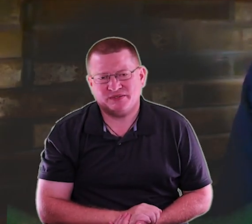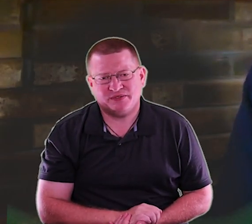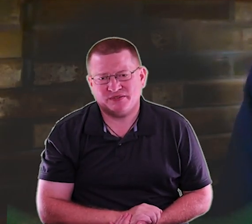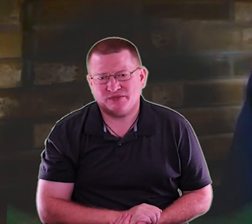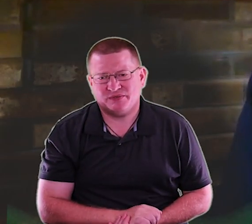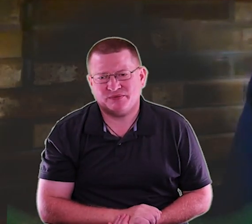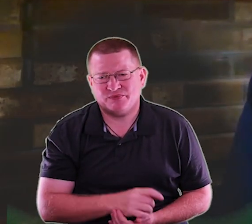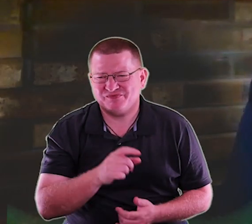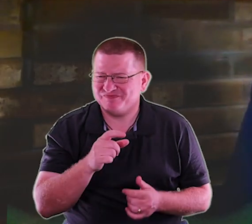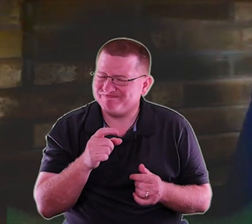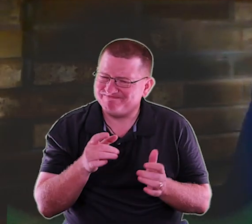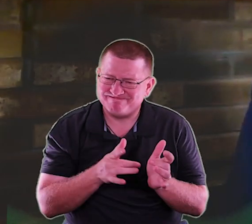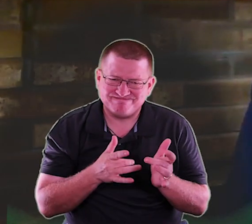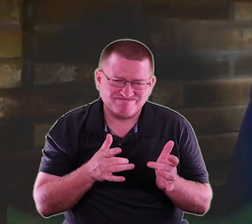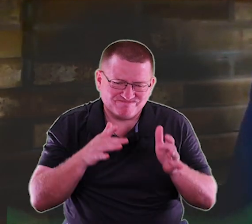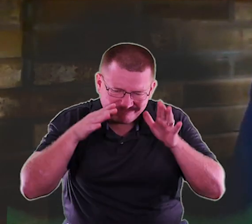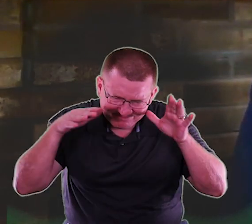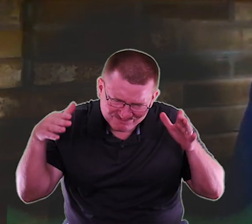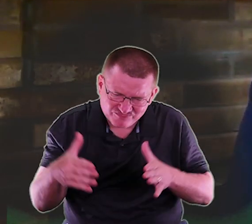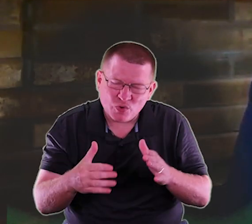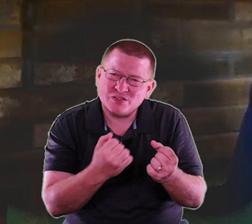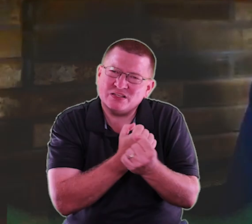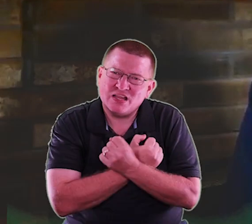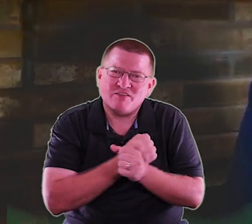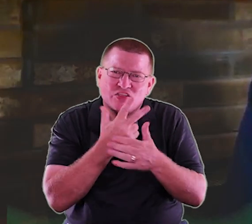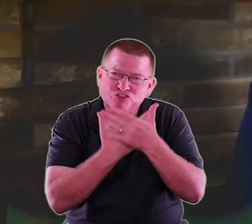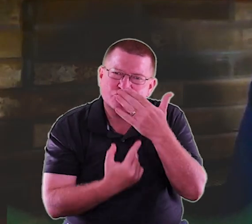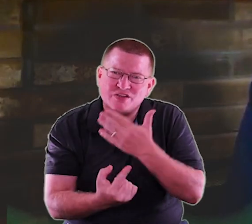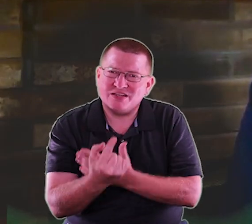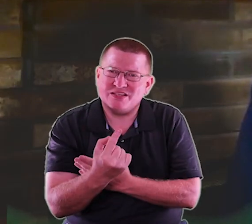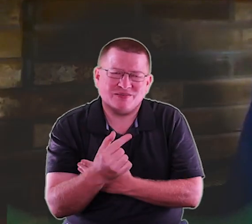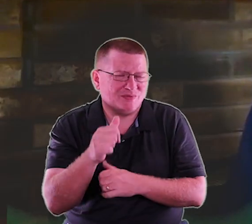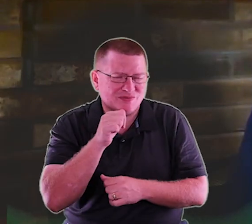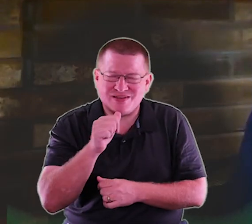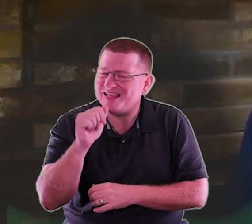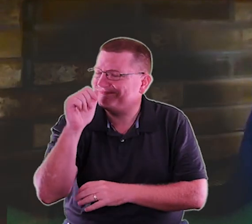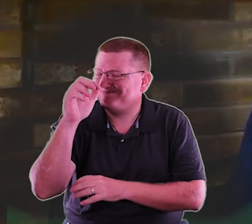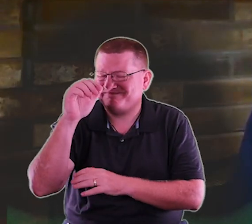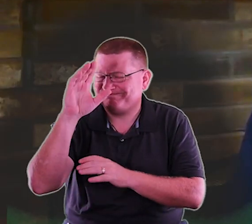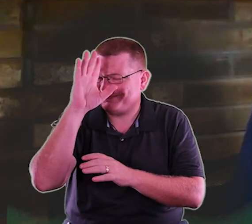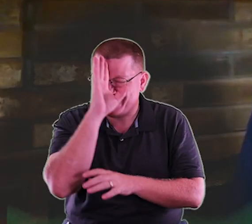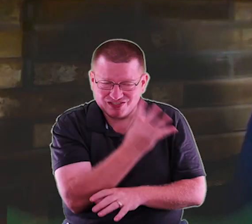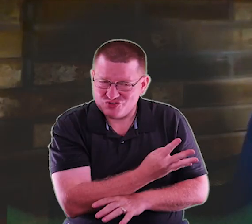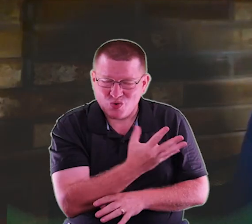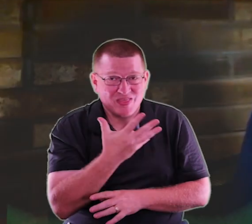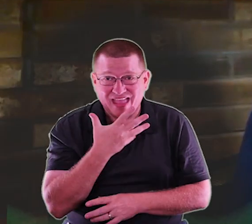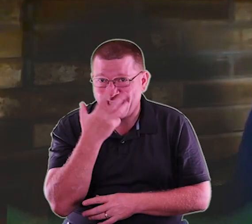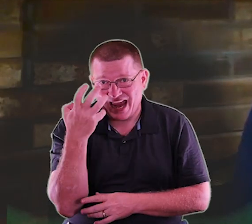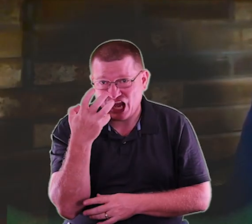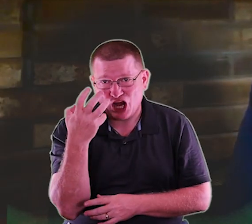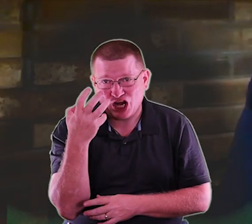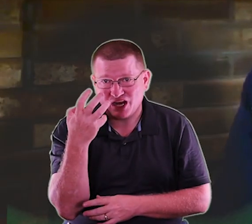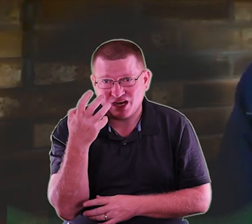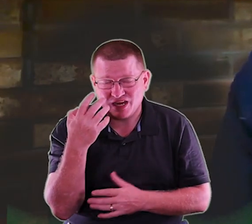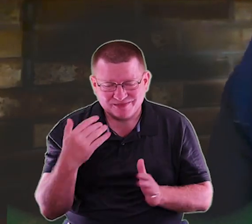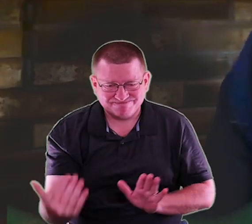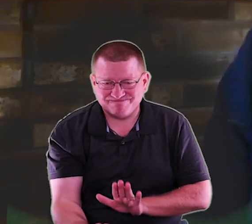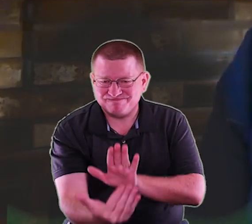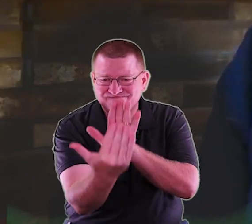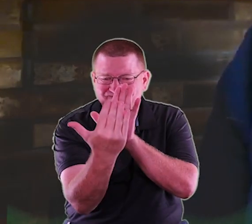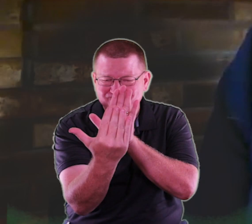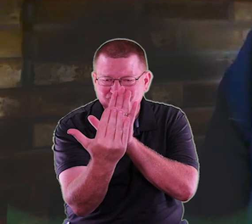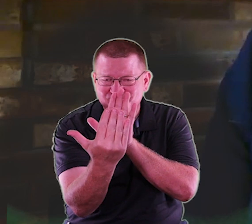Trinity, we do not deny anger. In the face of the reality and inequity of